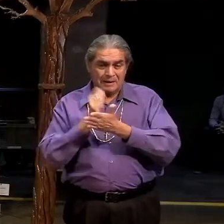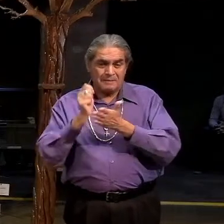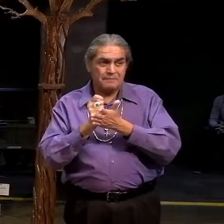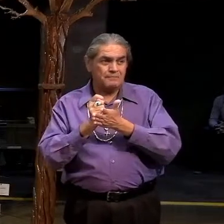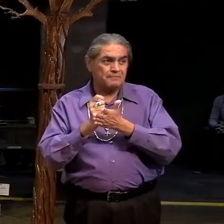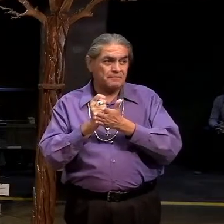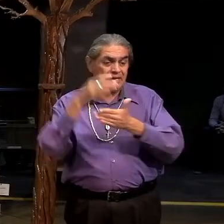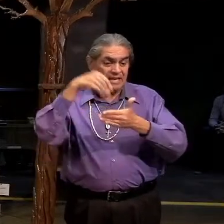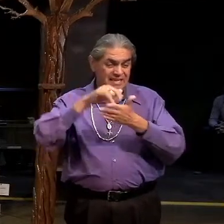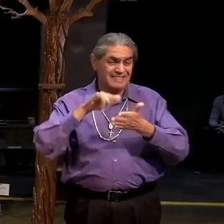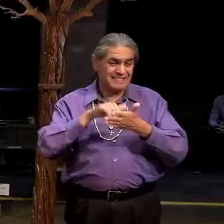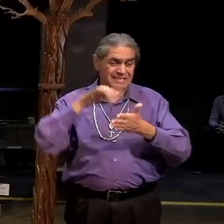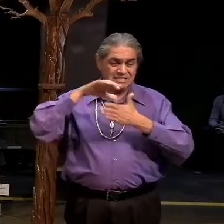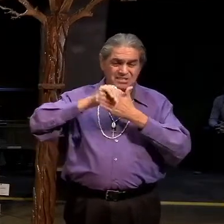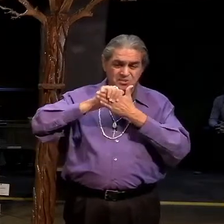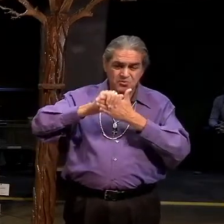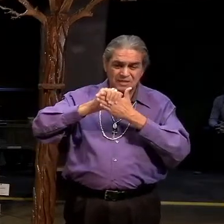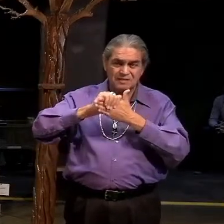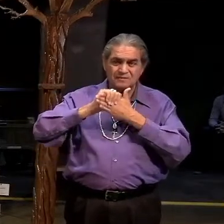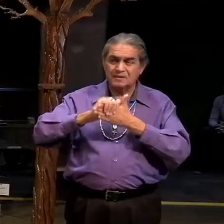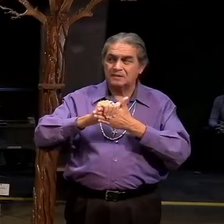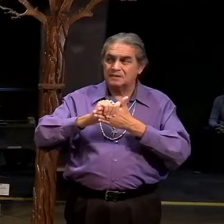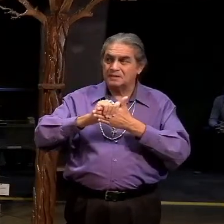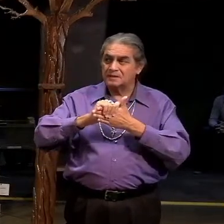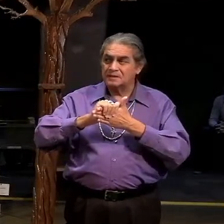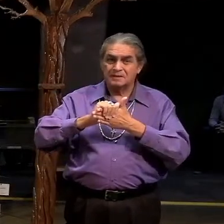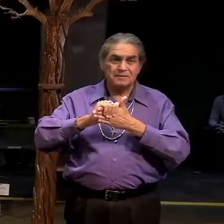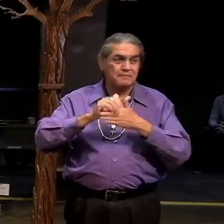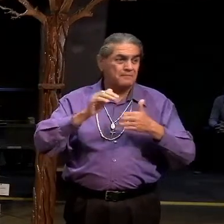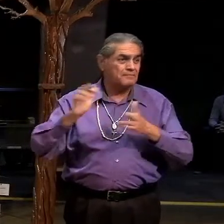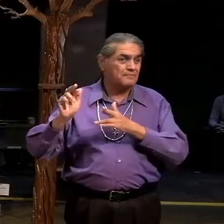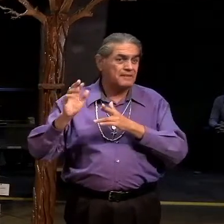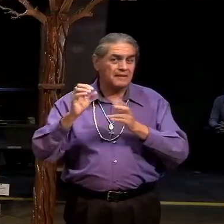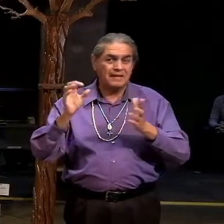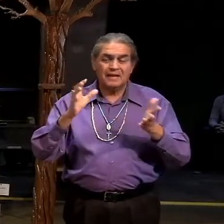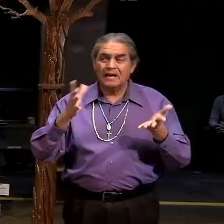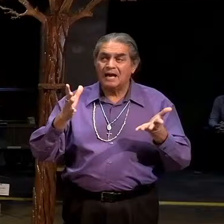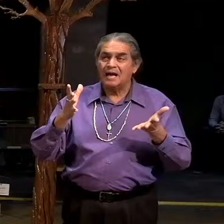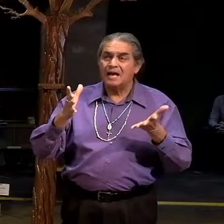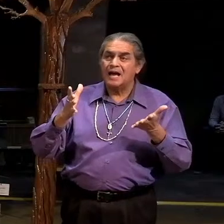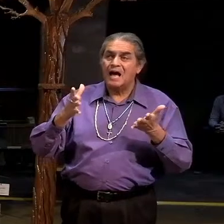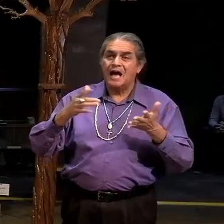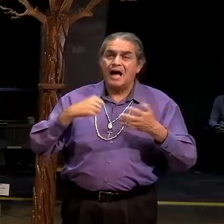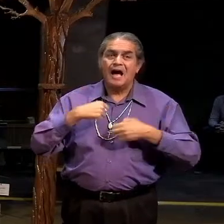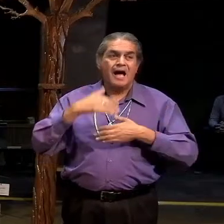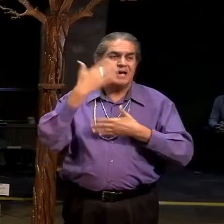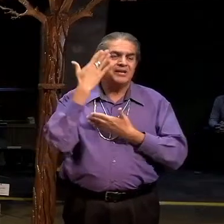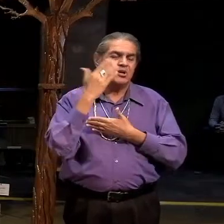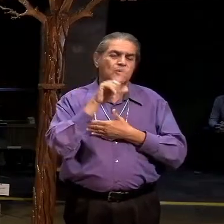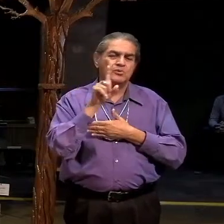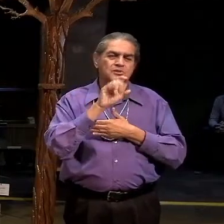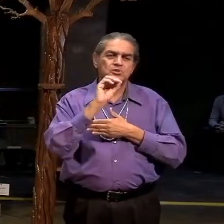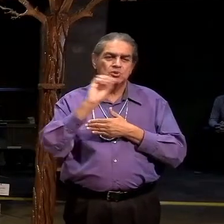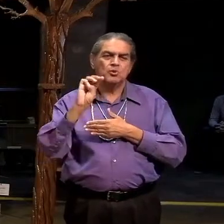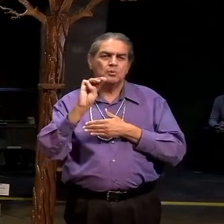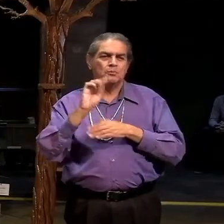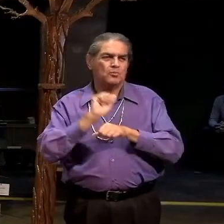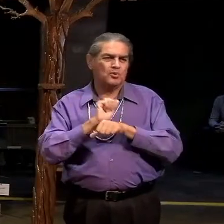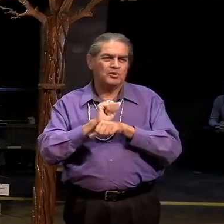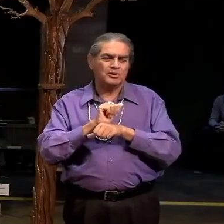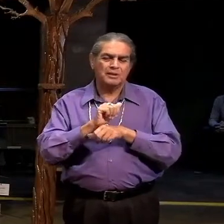It is stressful for parents and for grandparents. And I know Zoom works, but it